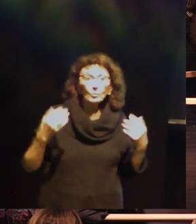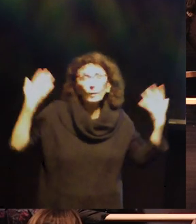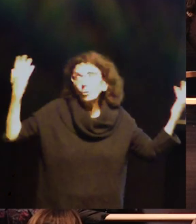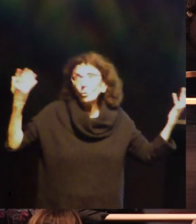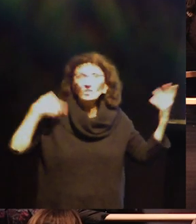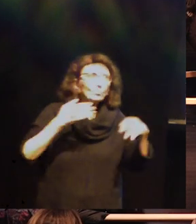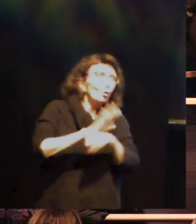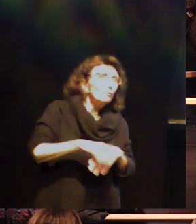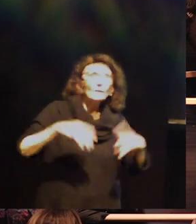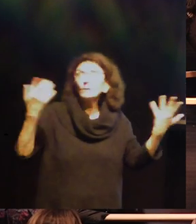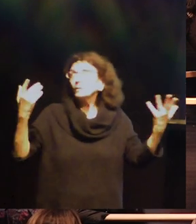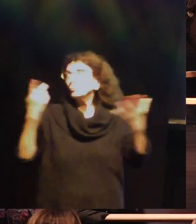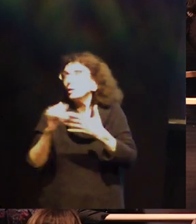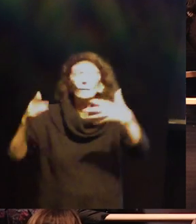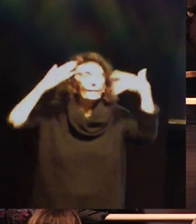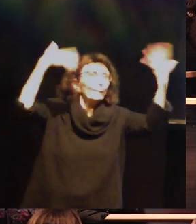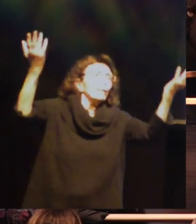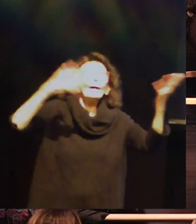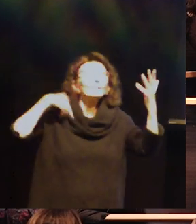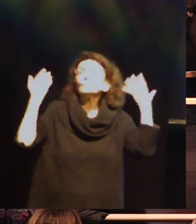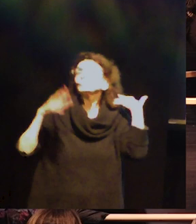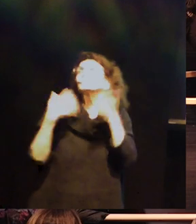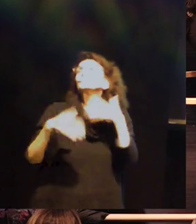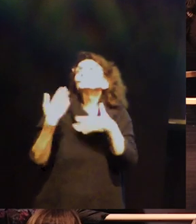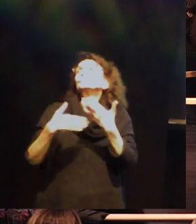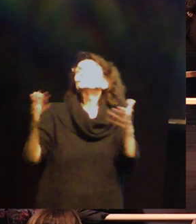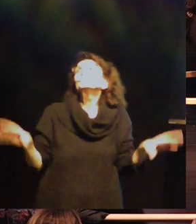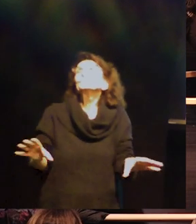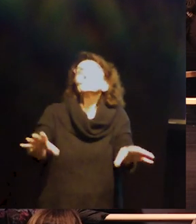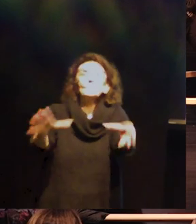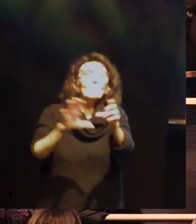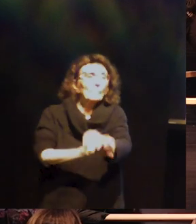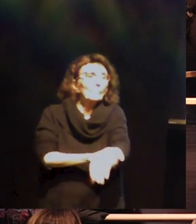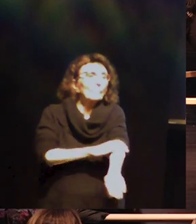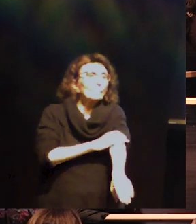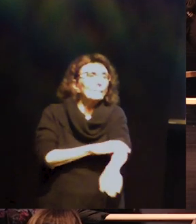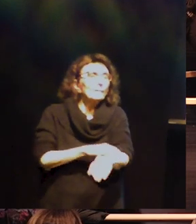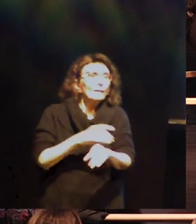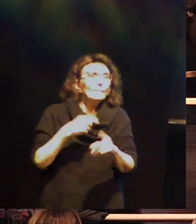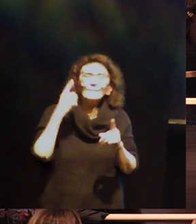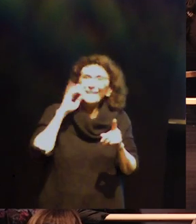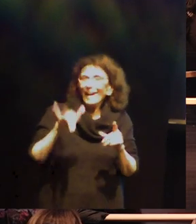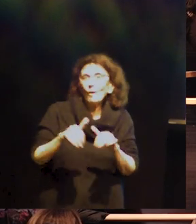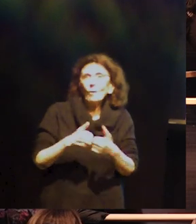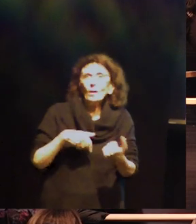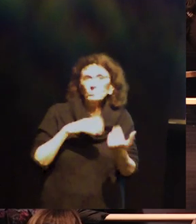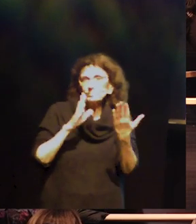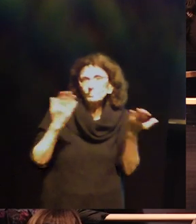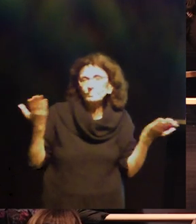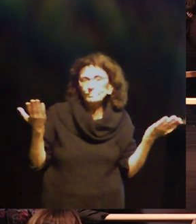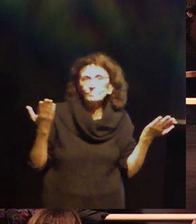movie or a thing or what. I just, it's just what I do. You know, I don't think about it any other way. I just, you